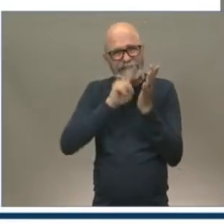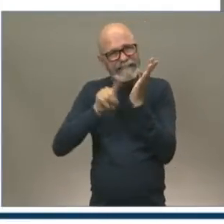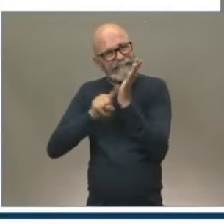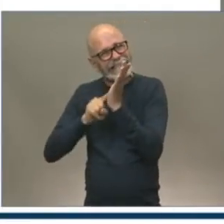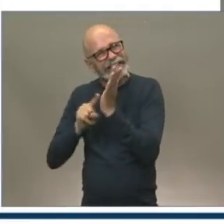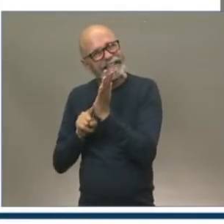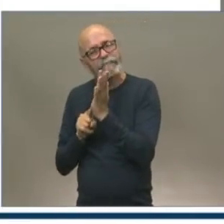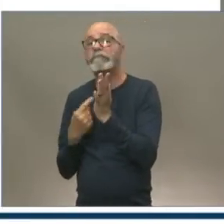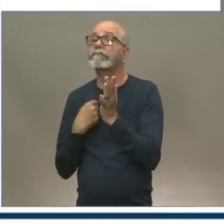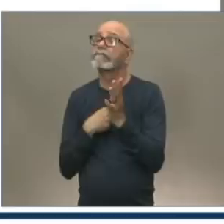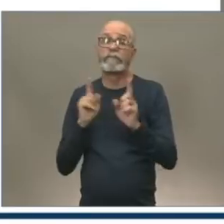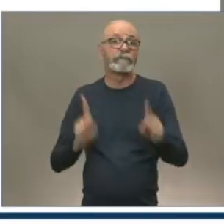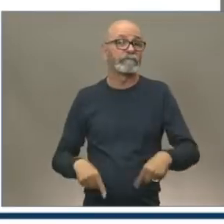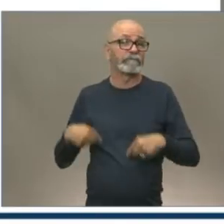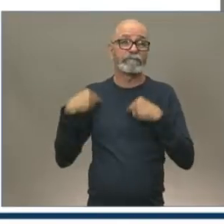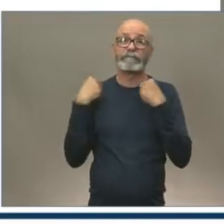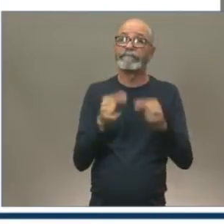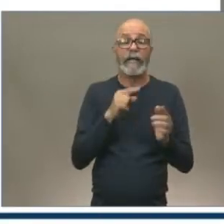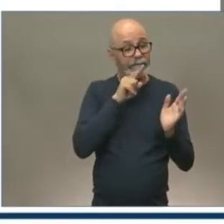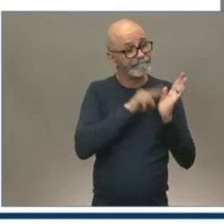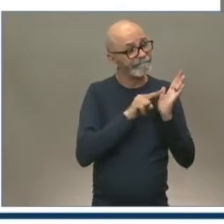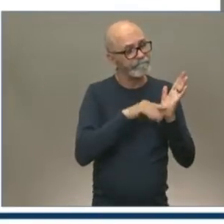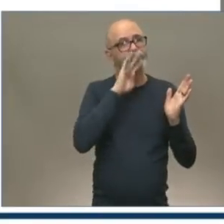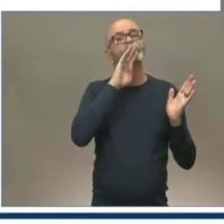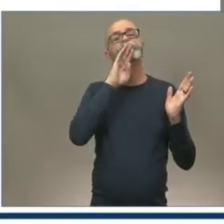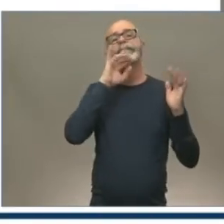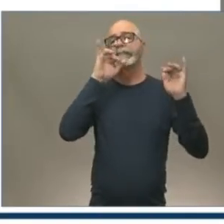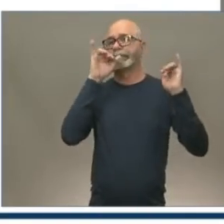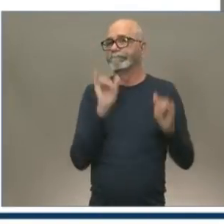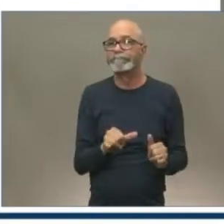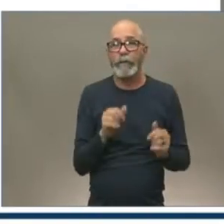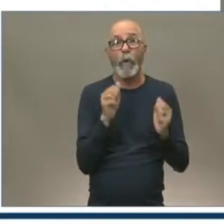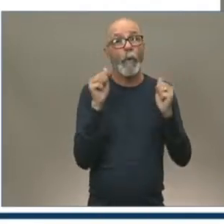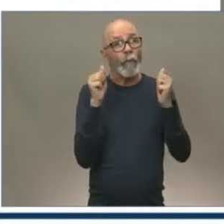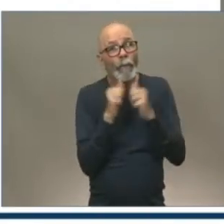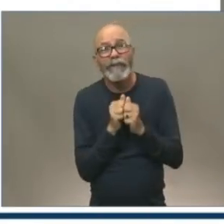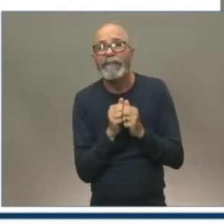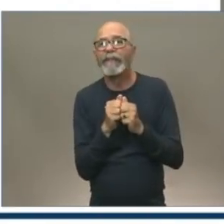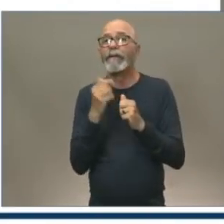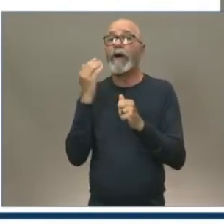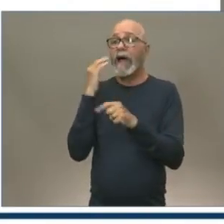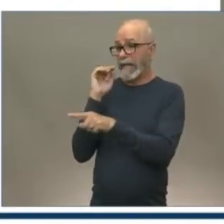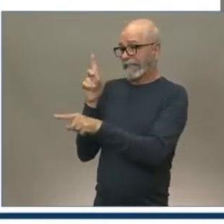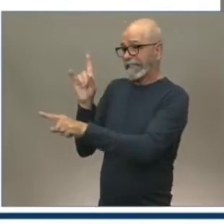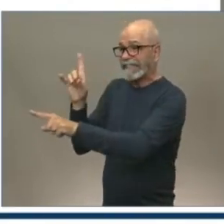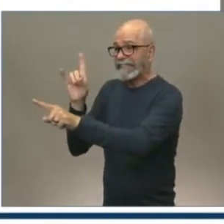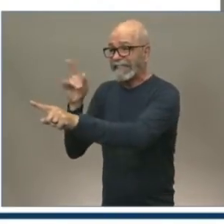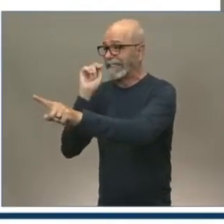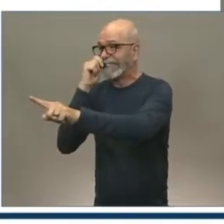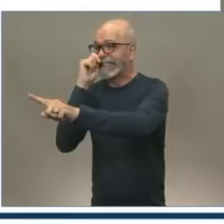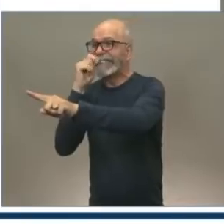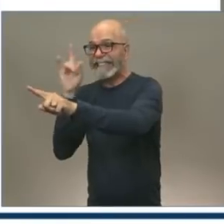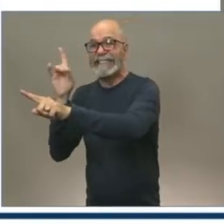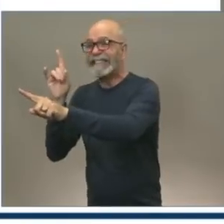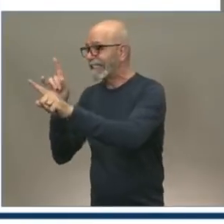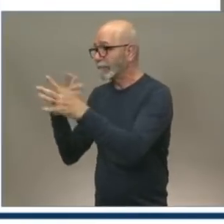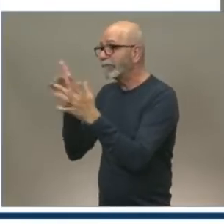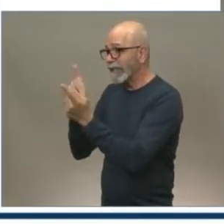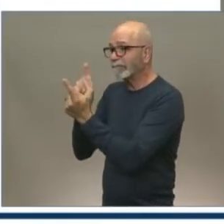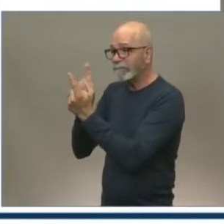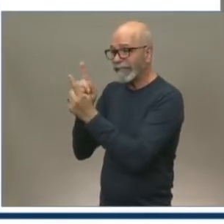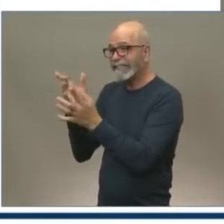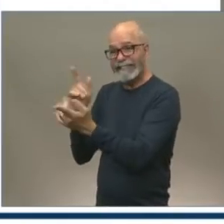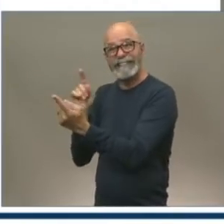when we get these, we actually go in along with the targeted testing around known cases and all their contacts, and as we're